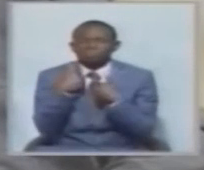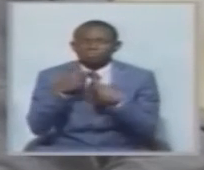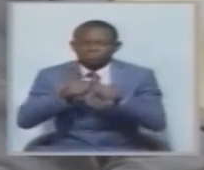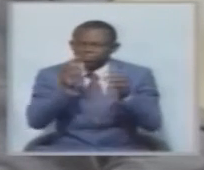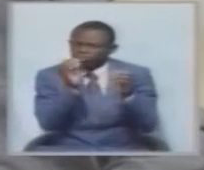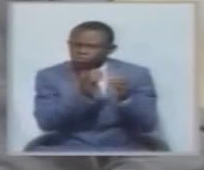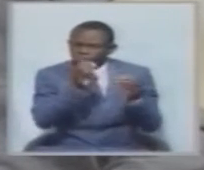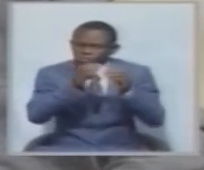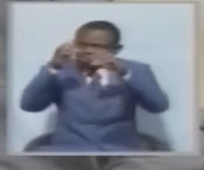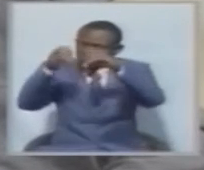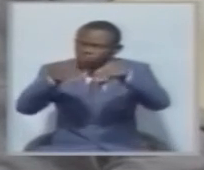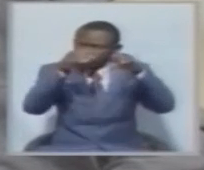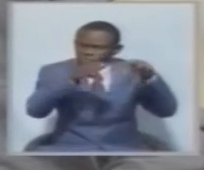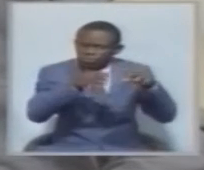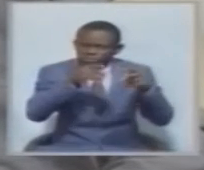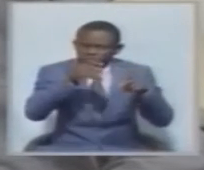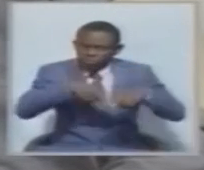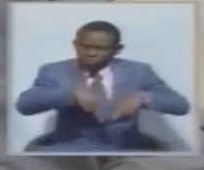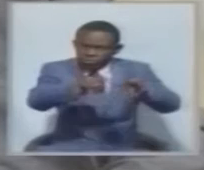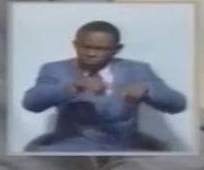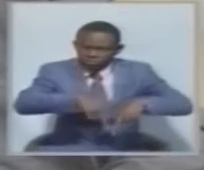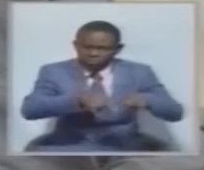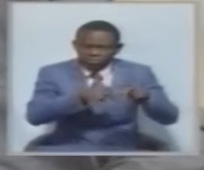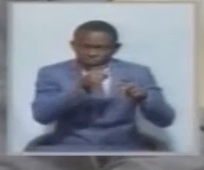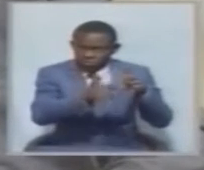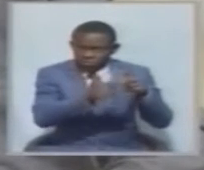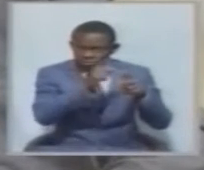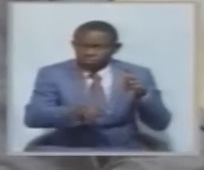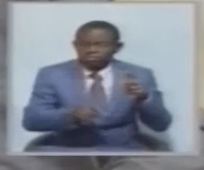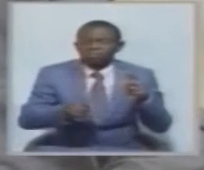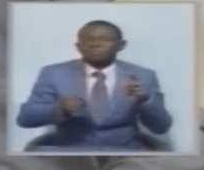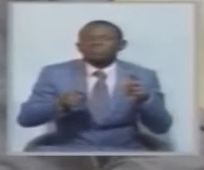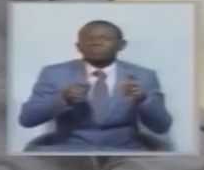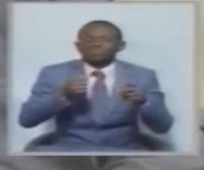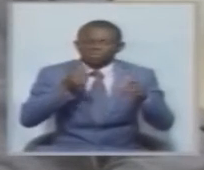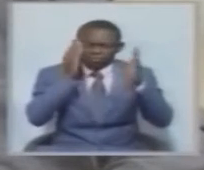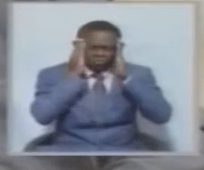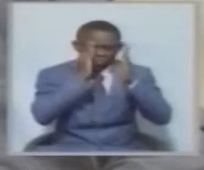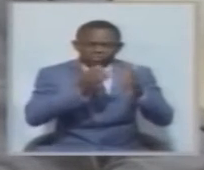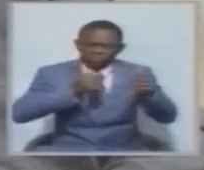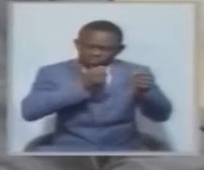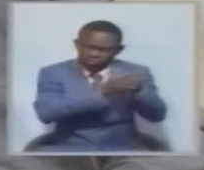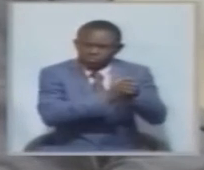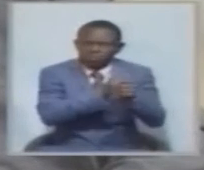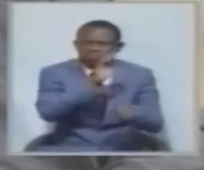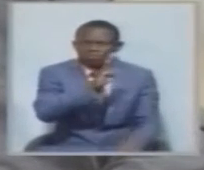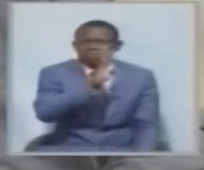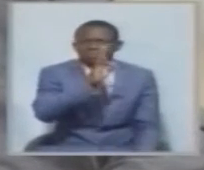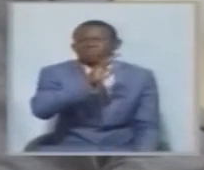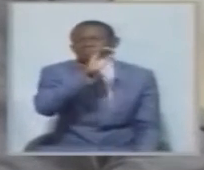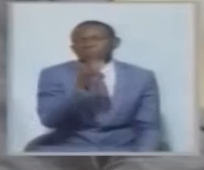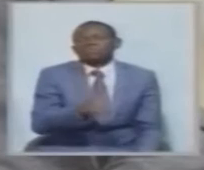in particular, these have benefited about 47% of what we've received from the